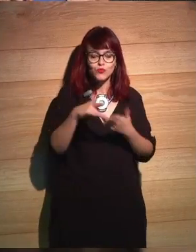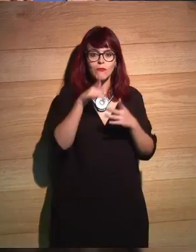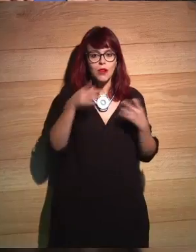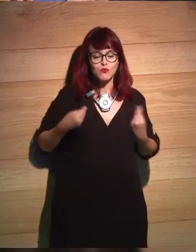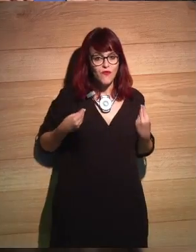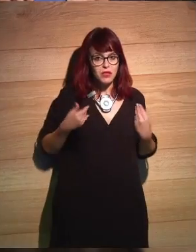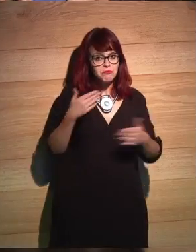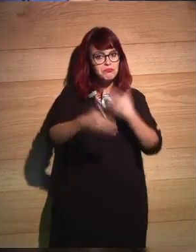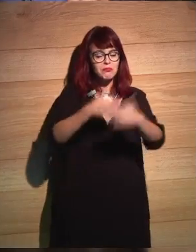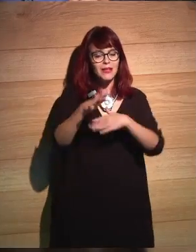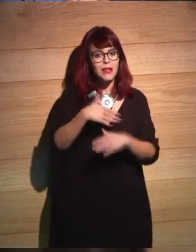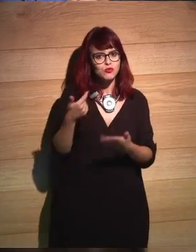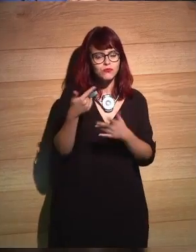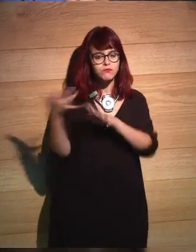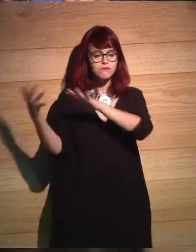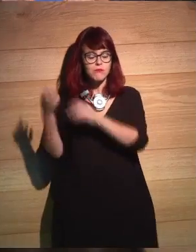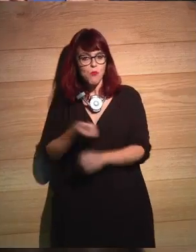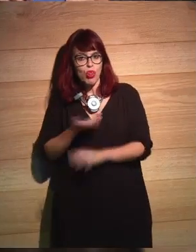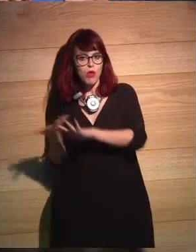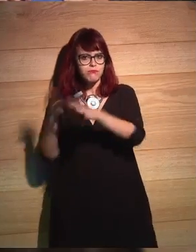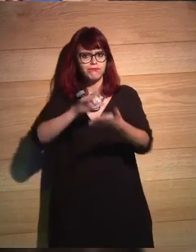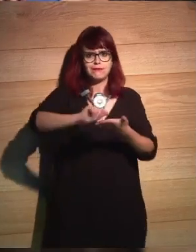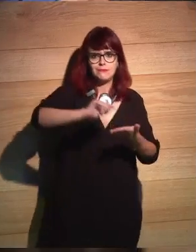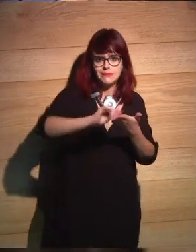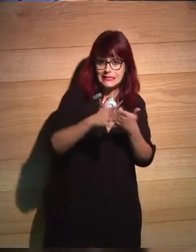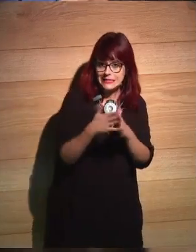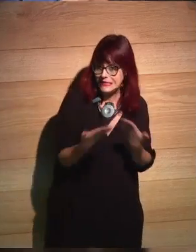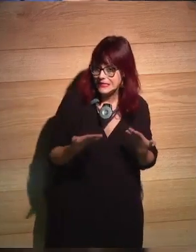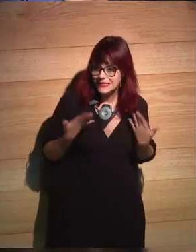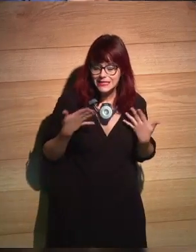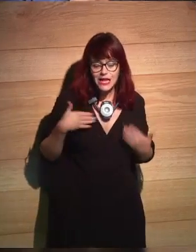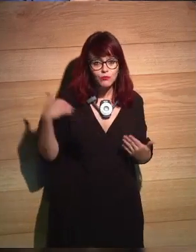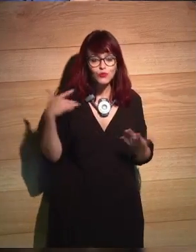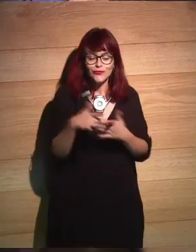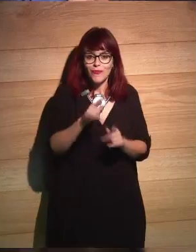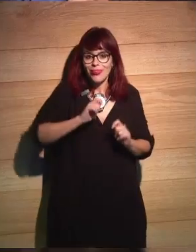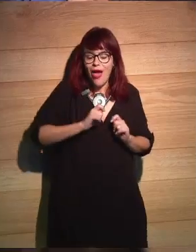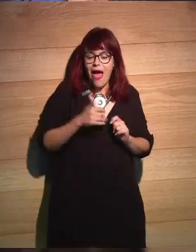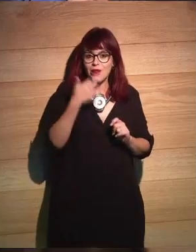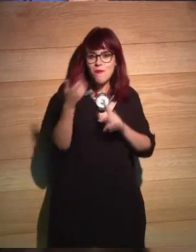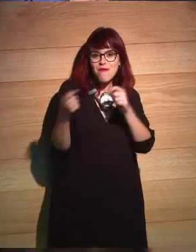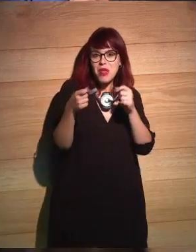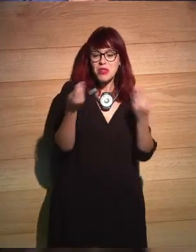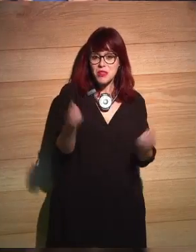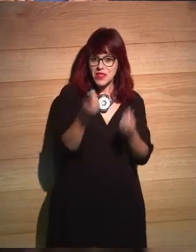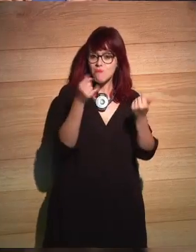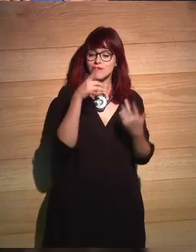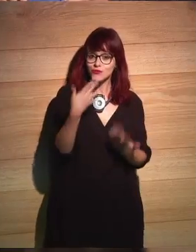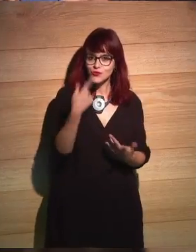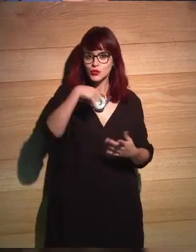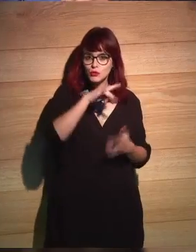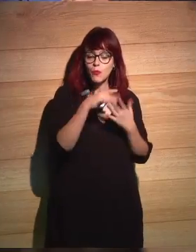words, and that's a lot of similarities. That's why we can pick up a Latin American book or a Japanese